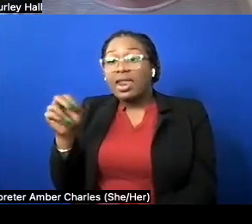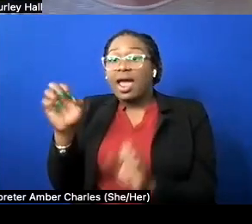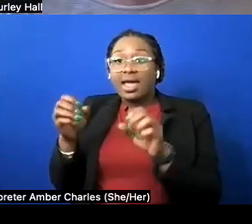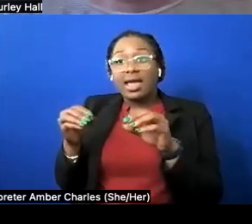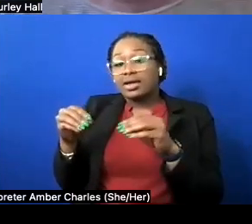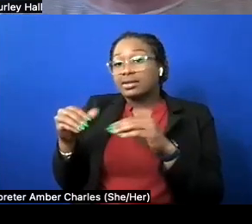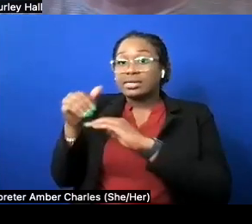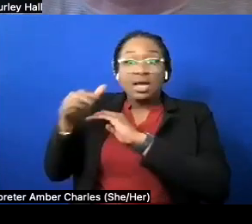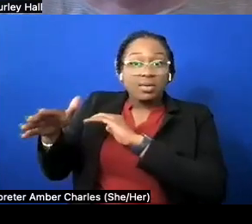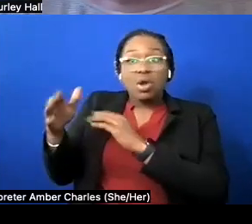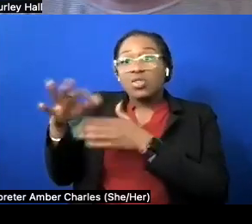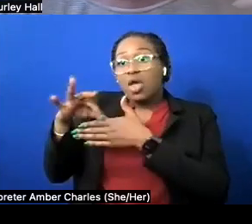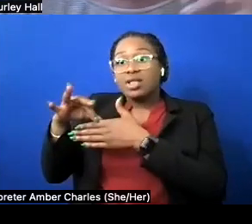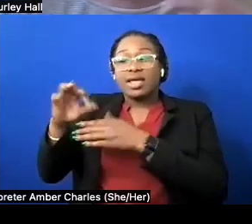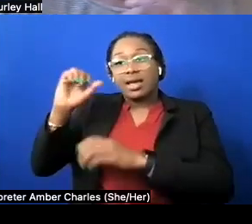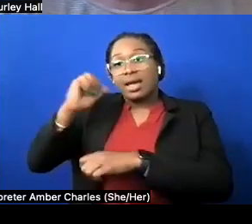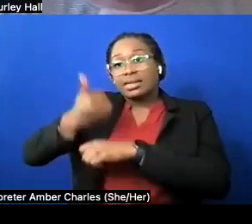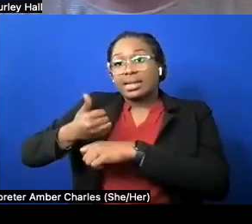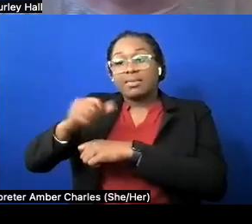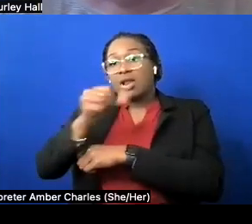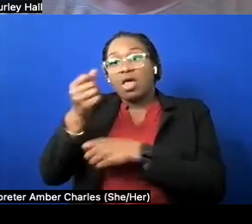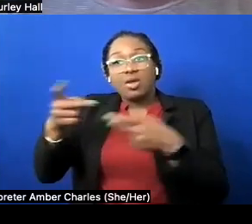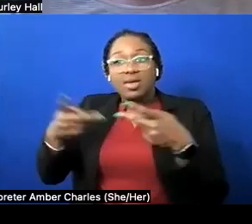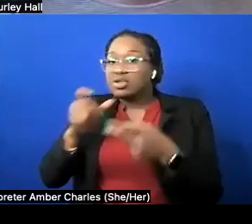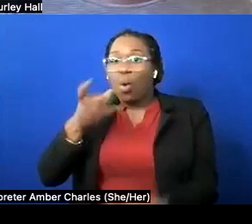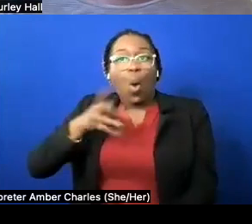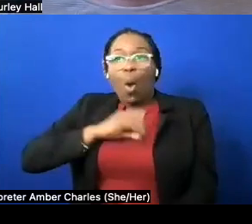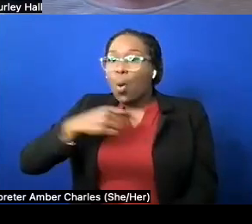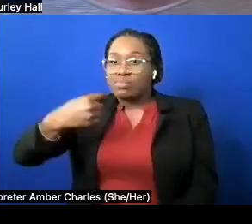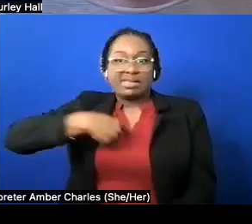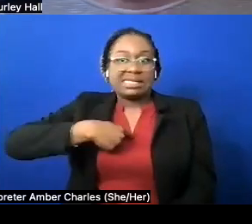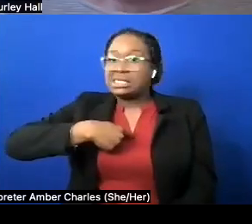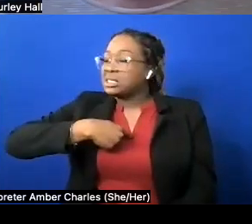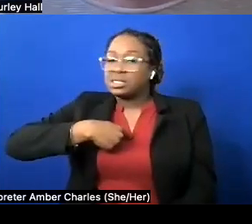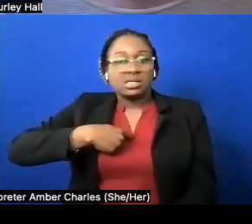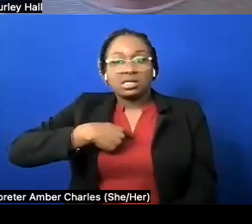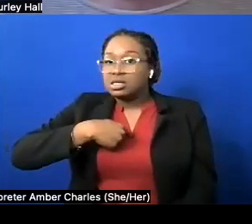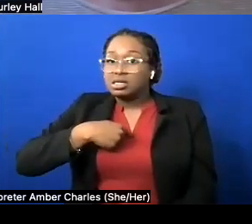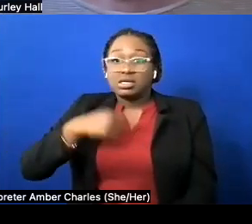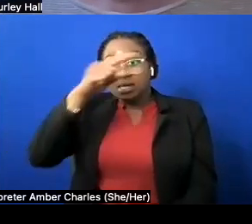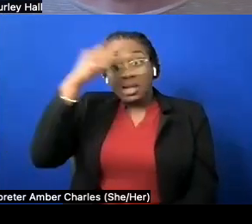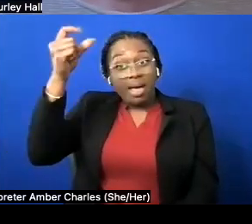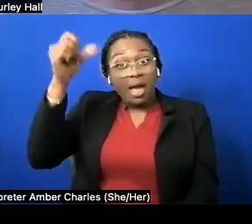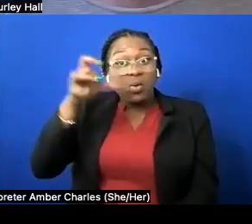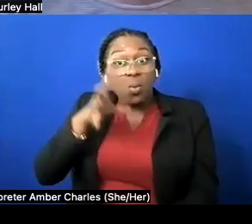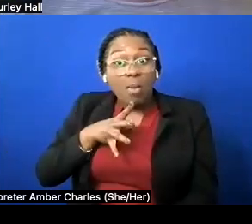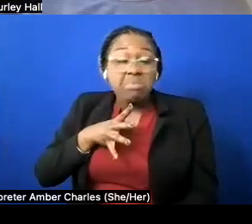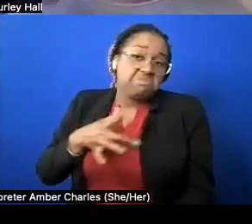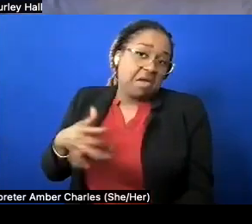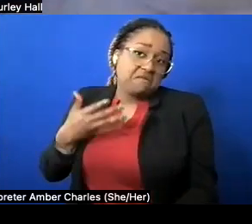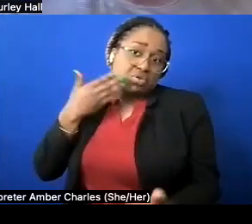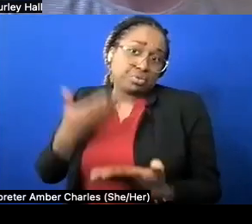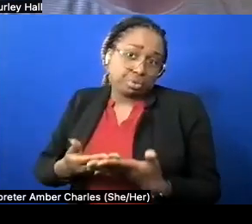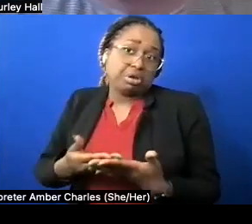recreate it anywhere else. They do not own me. And, you know, as a Black woman, that feels good not to be owned, I can tell